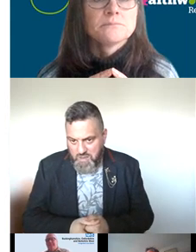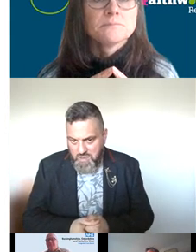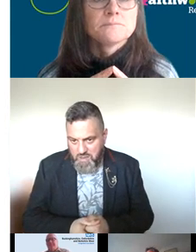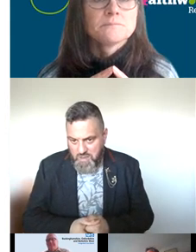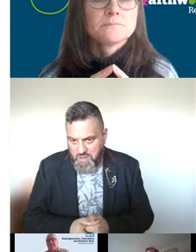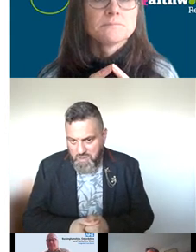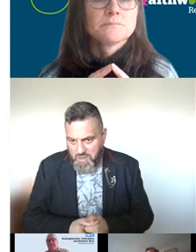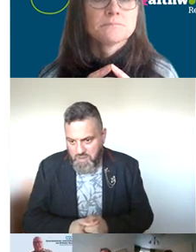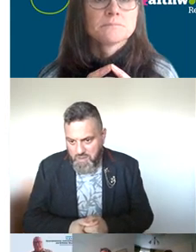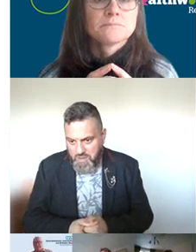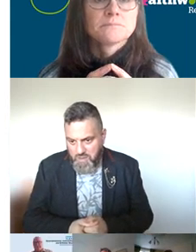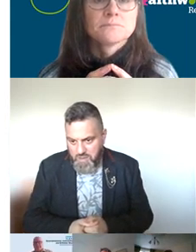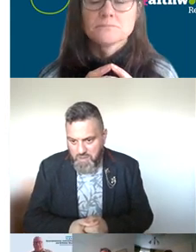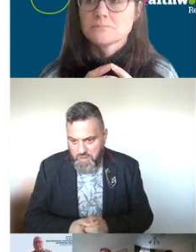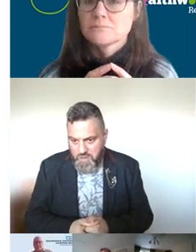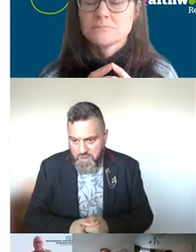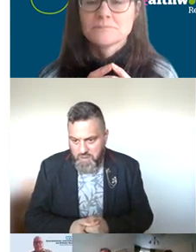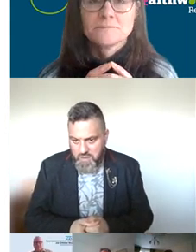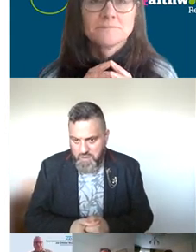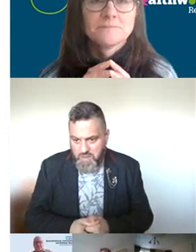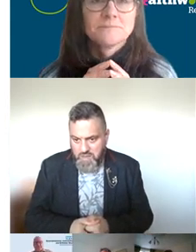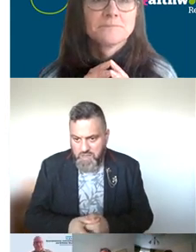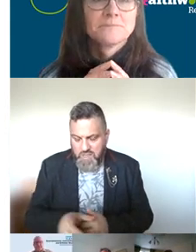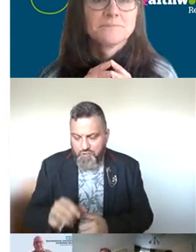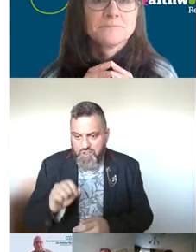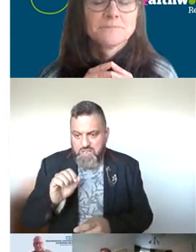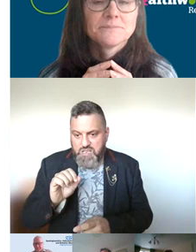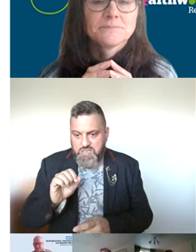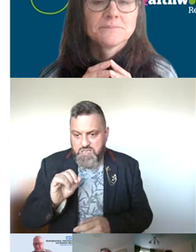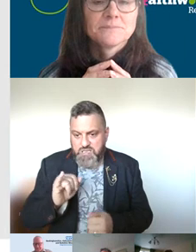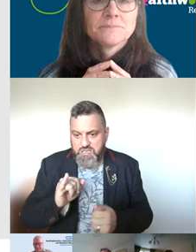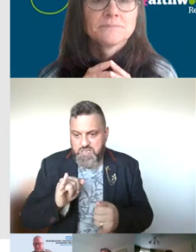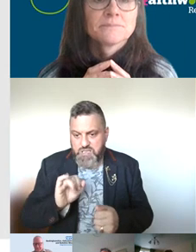So I think there's a slide on next steps. If not, I can just explain.